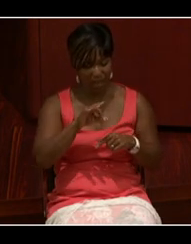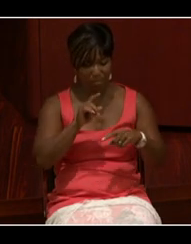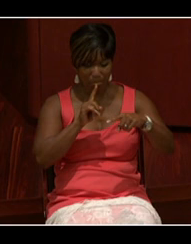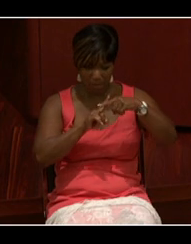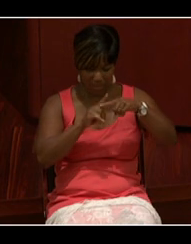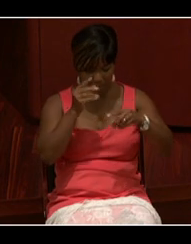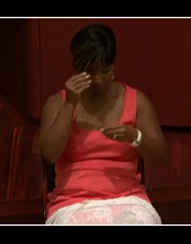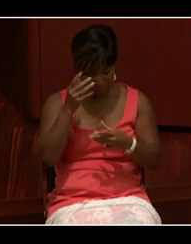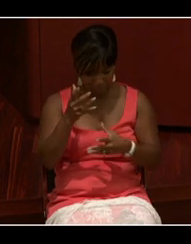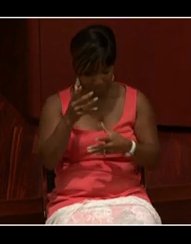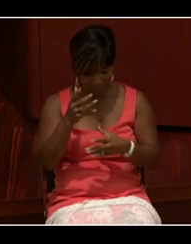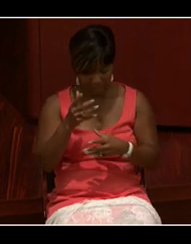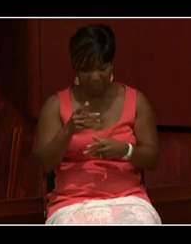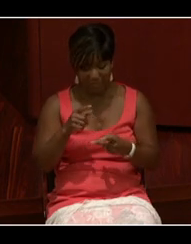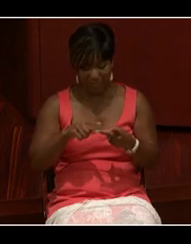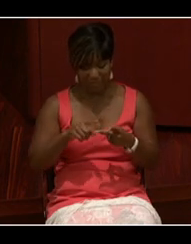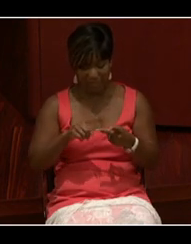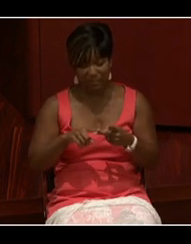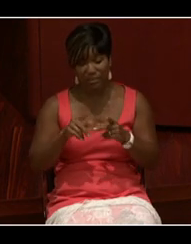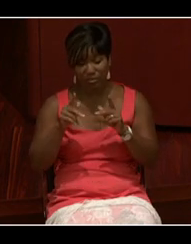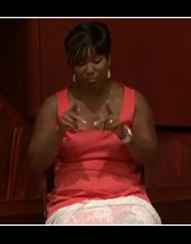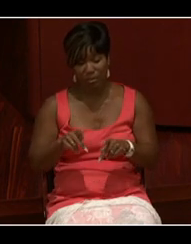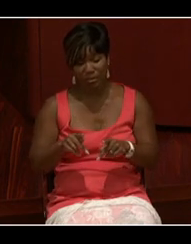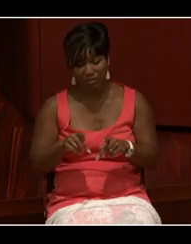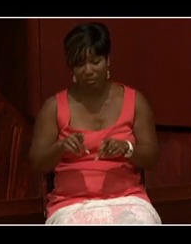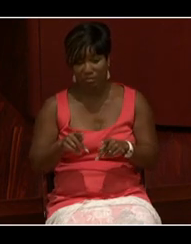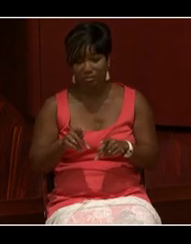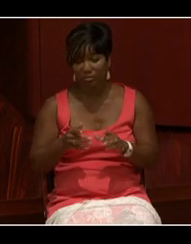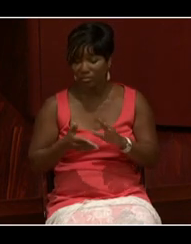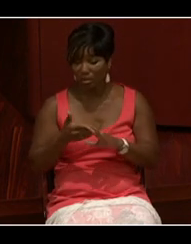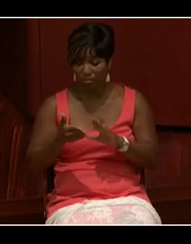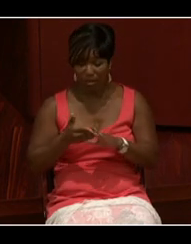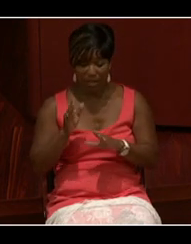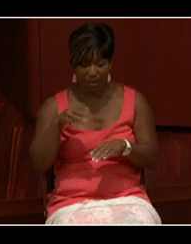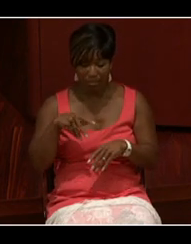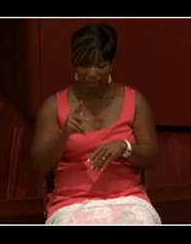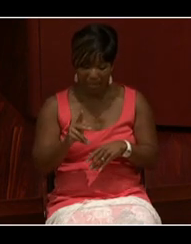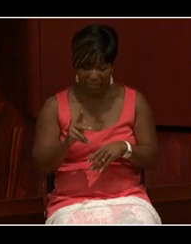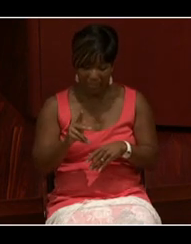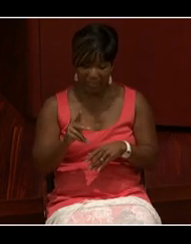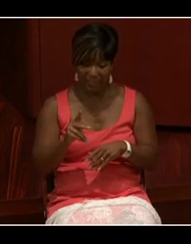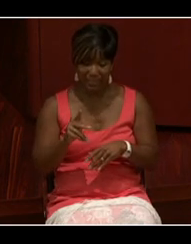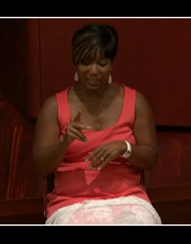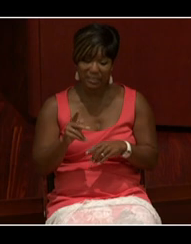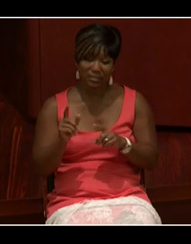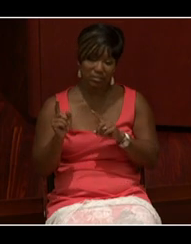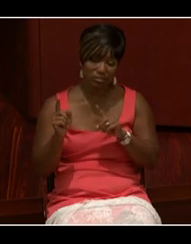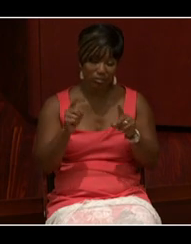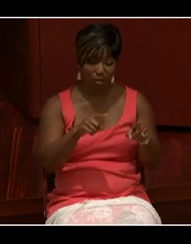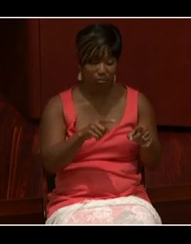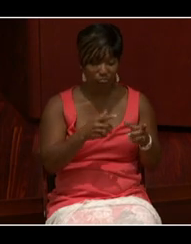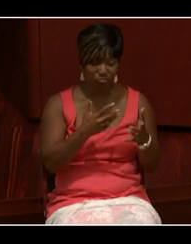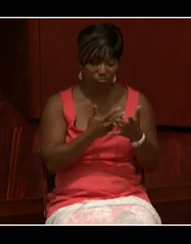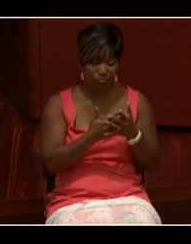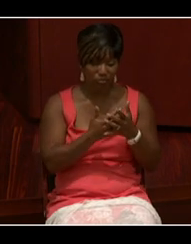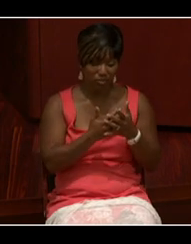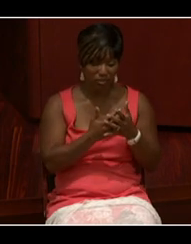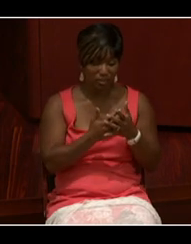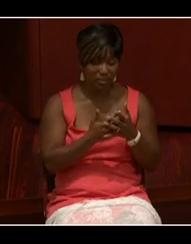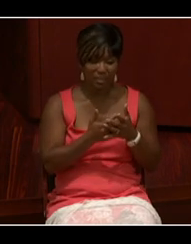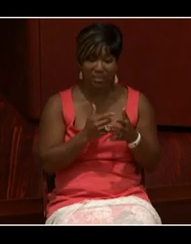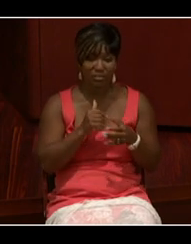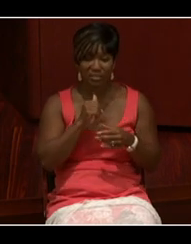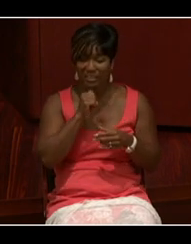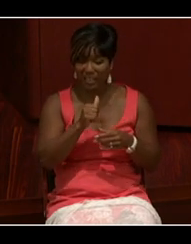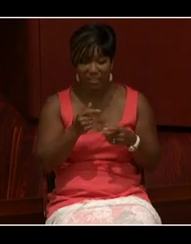Here's someone who was just operating his bank in very trying times and ended up being sent to Leavenworth, even though he wasn't trying to commit